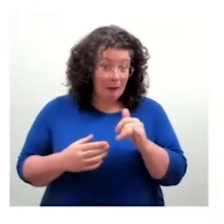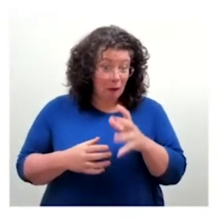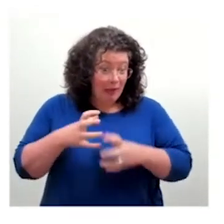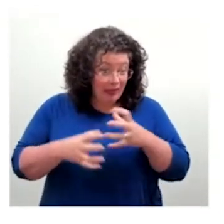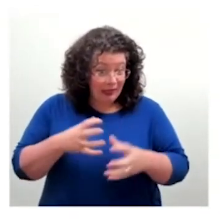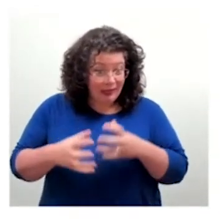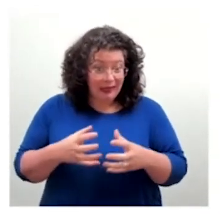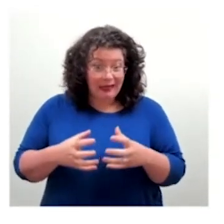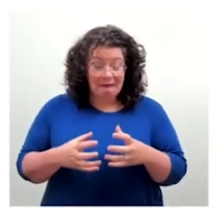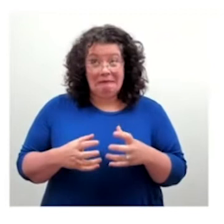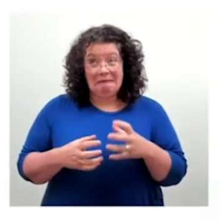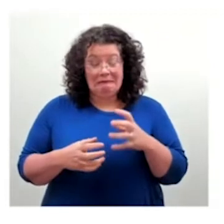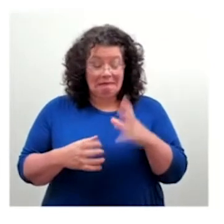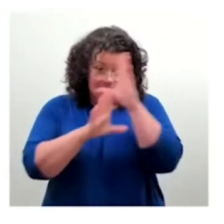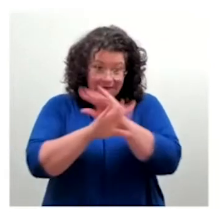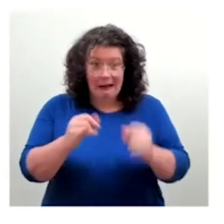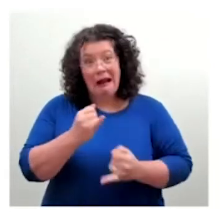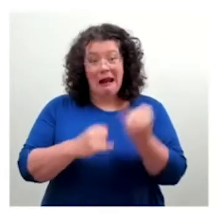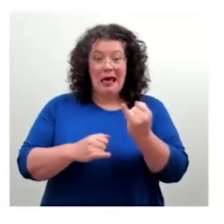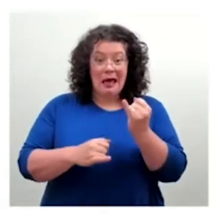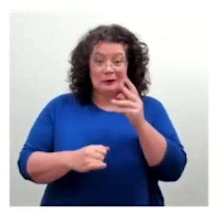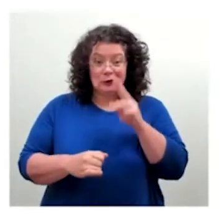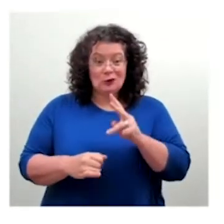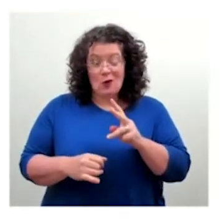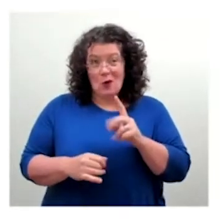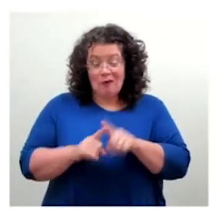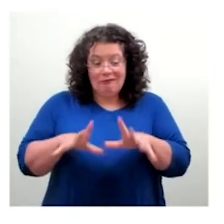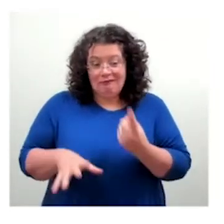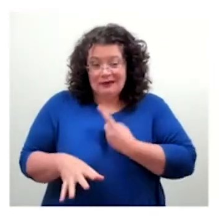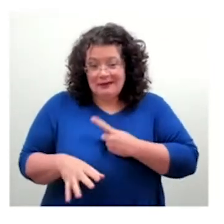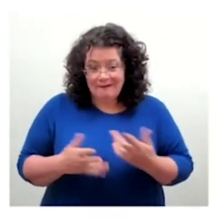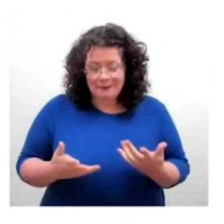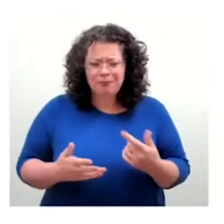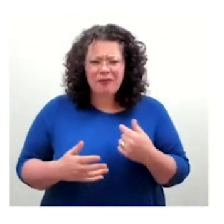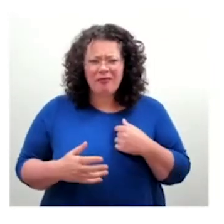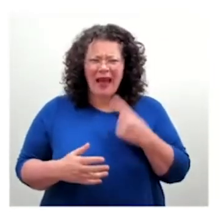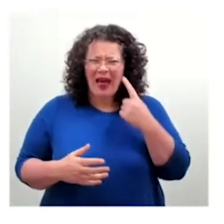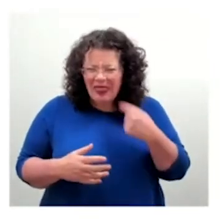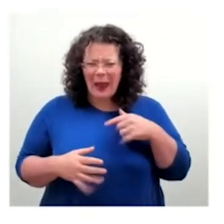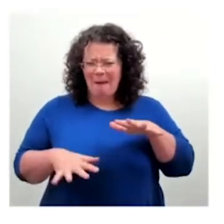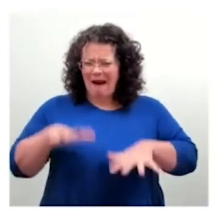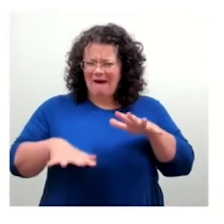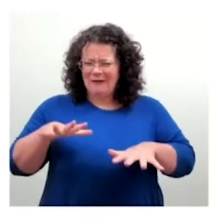don't know what colour my shirt is. But anyway. No, I didn't get the blue memo either. Oh, good. Okay, great.